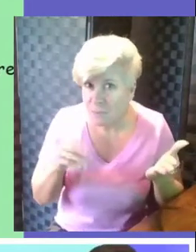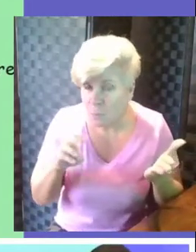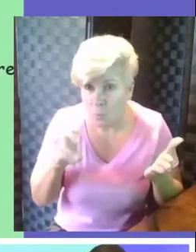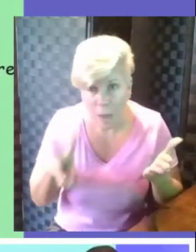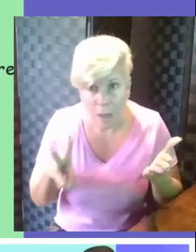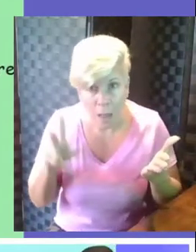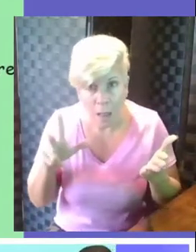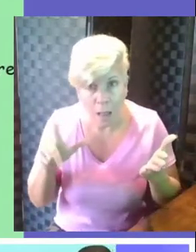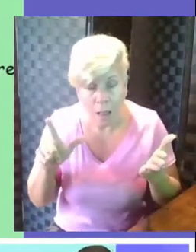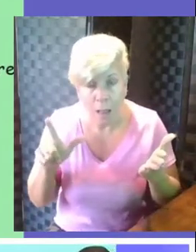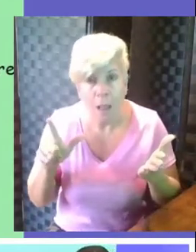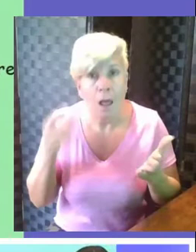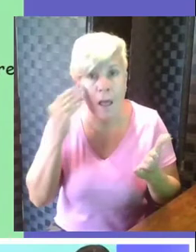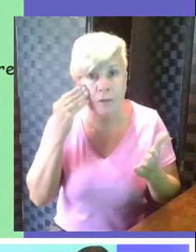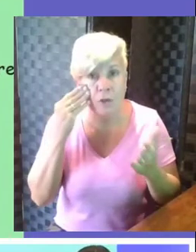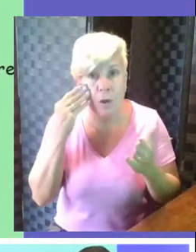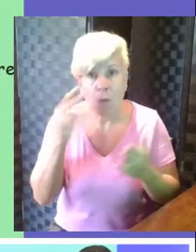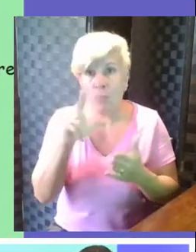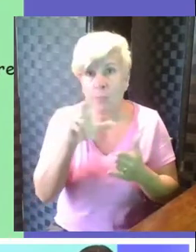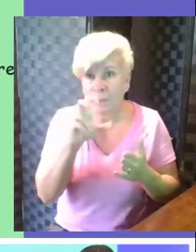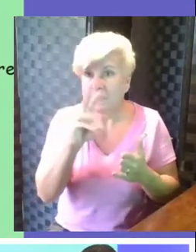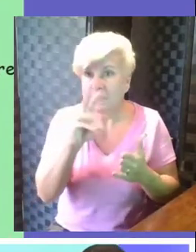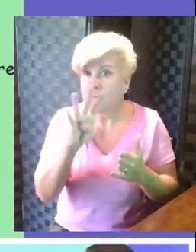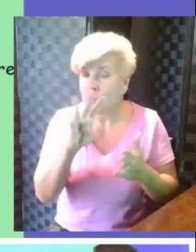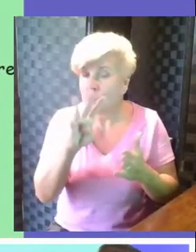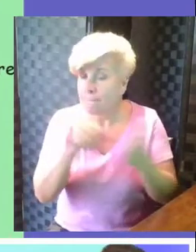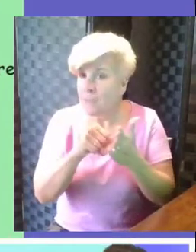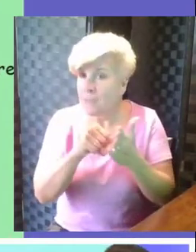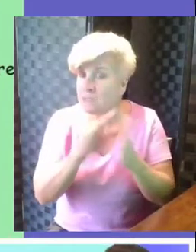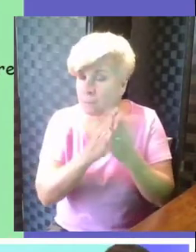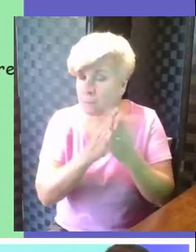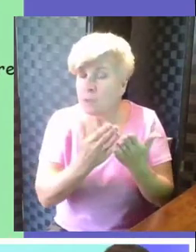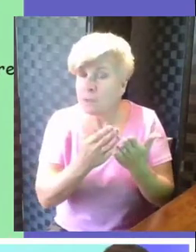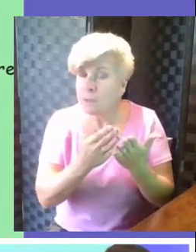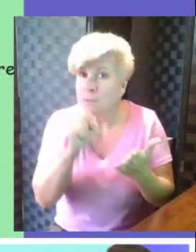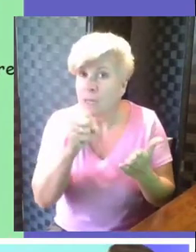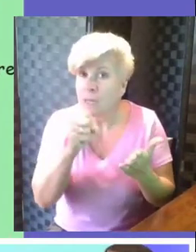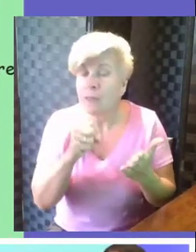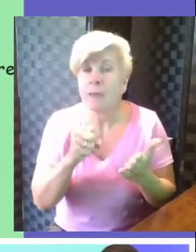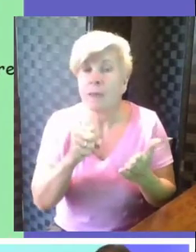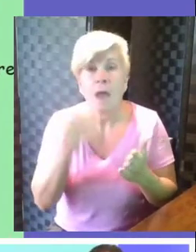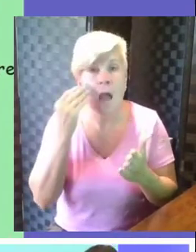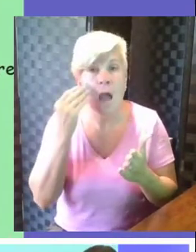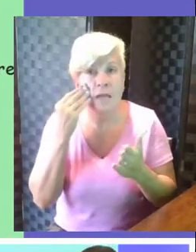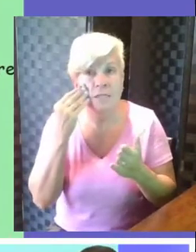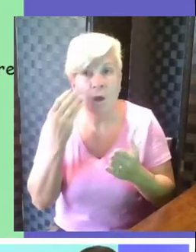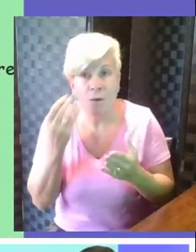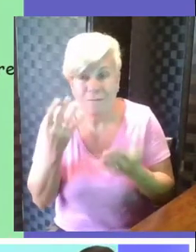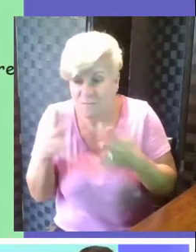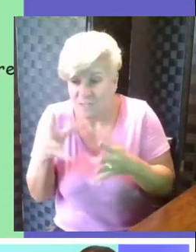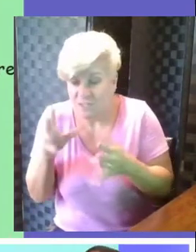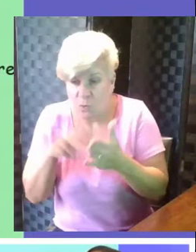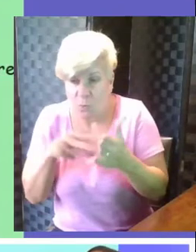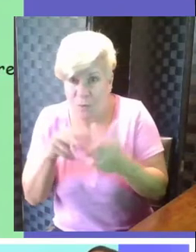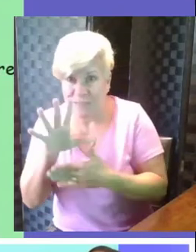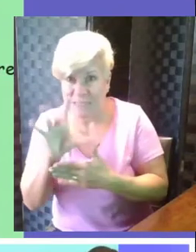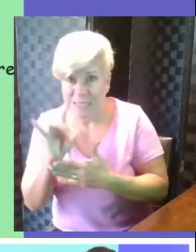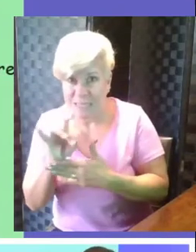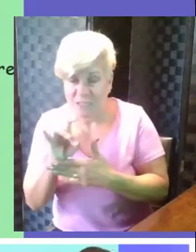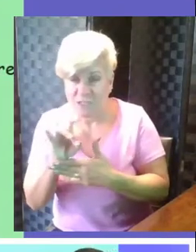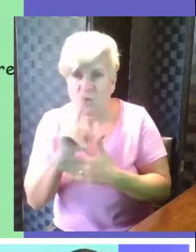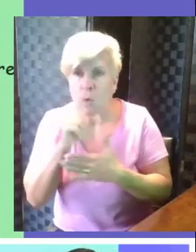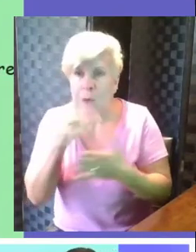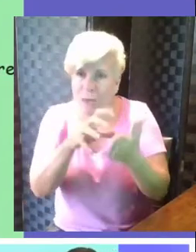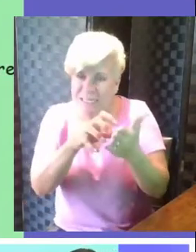Well, I know how many pages are in the book altogether, don't I? Yeah, 364. And I know how many pages she's already read, which means I want to